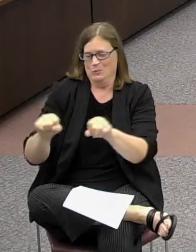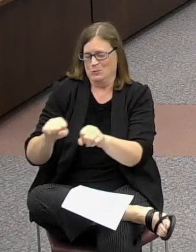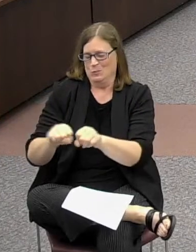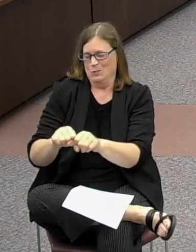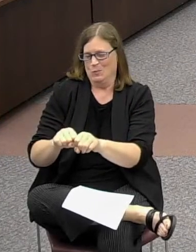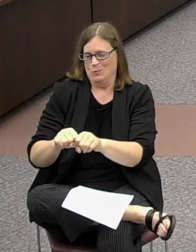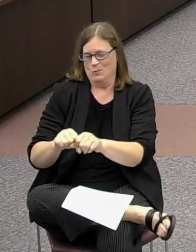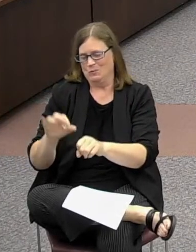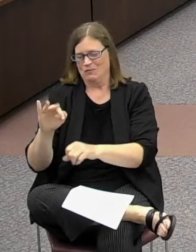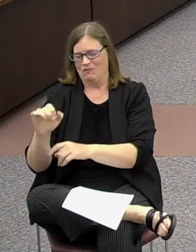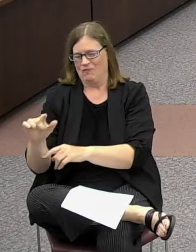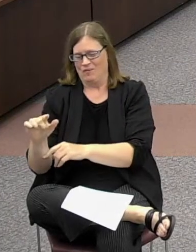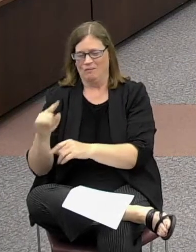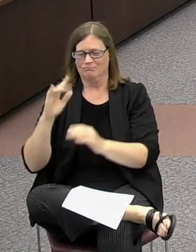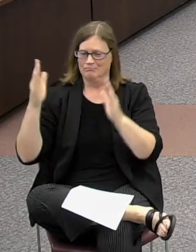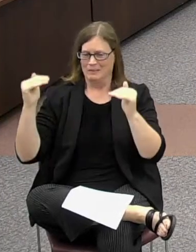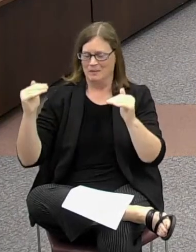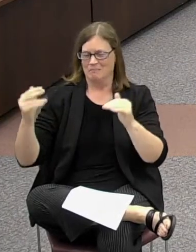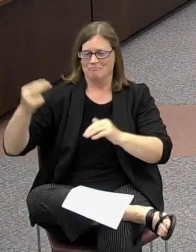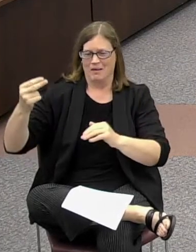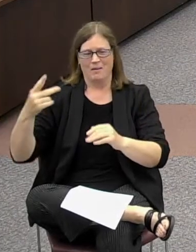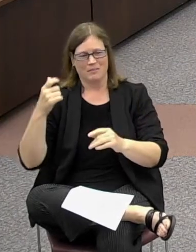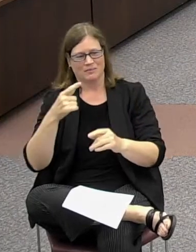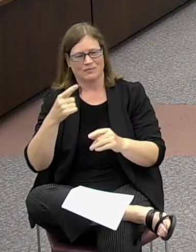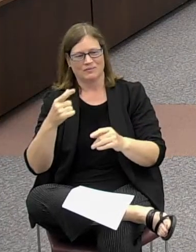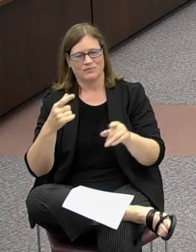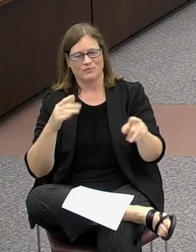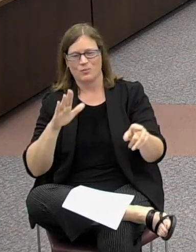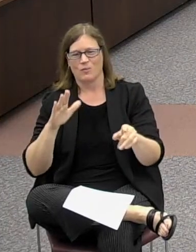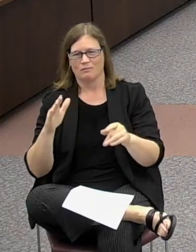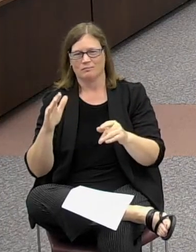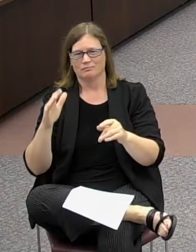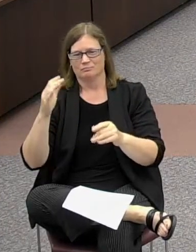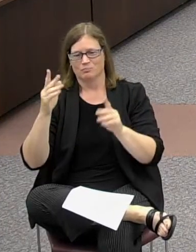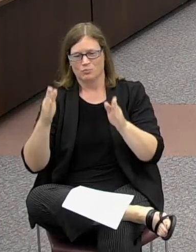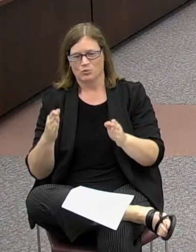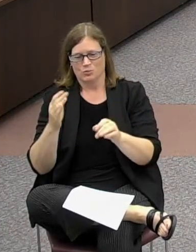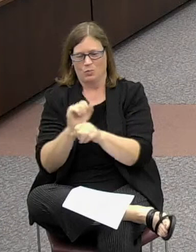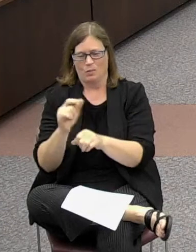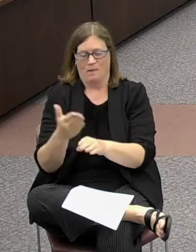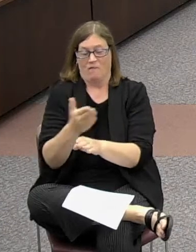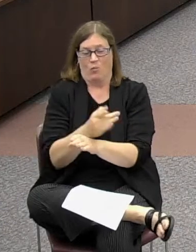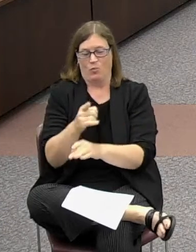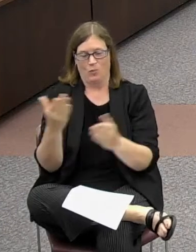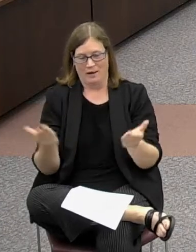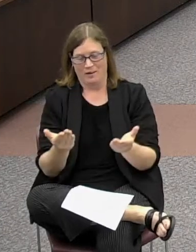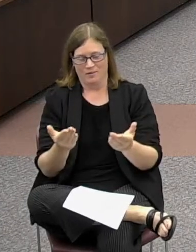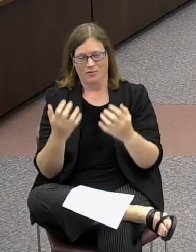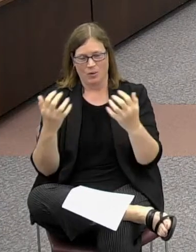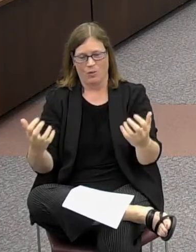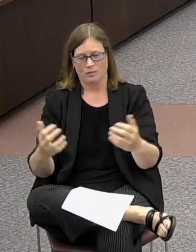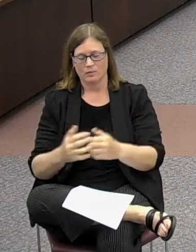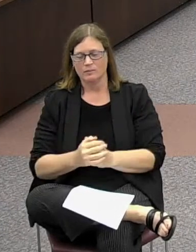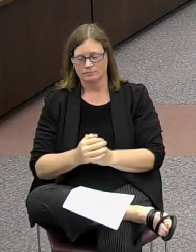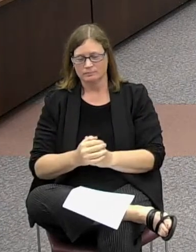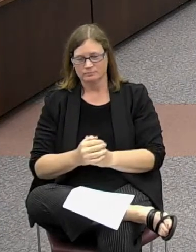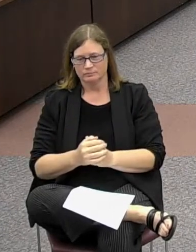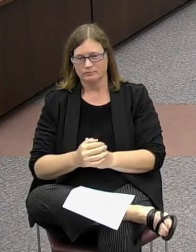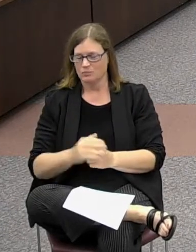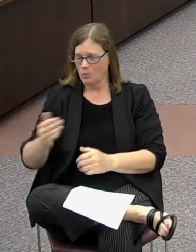right now, I'm sure. But we chose you for this role because we are confident you can not only fill them, but create your own shoes. So